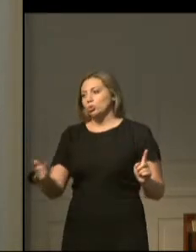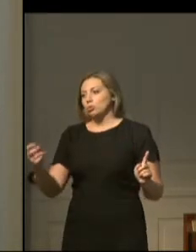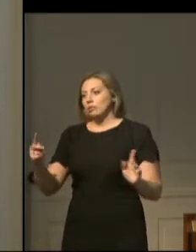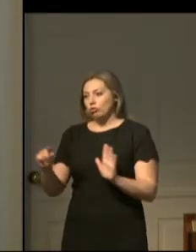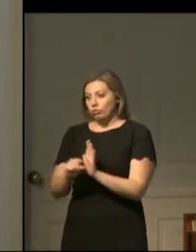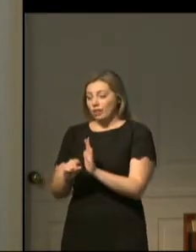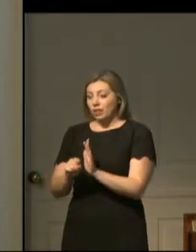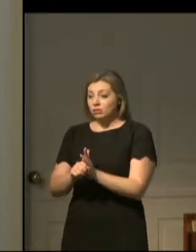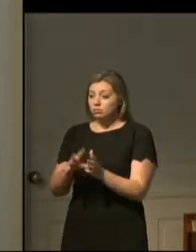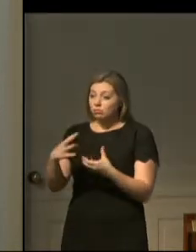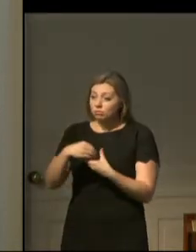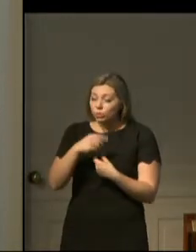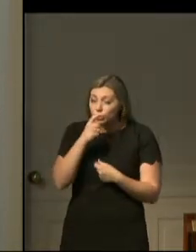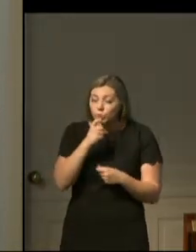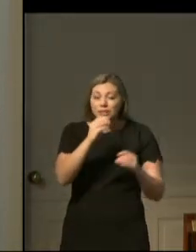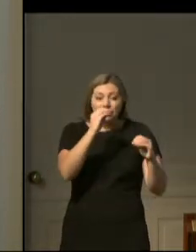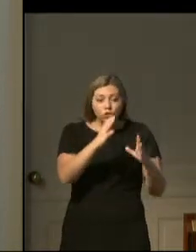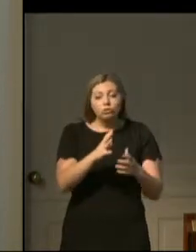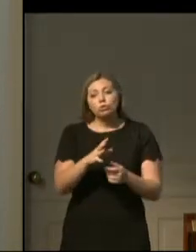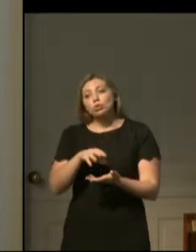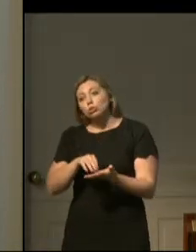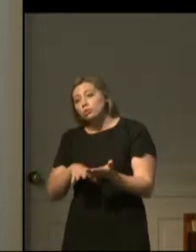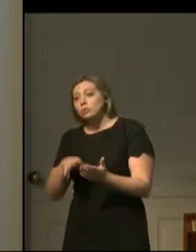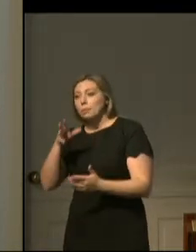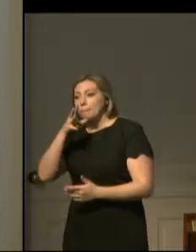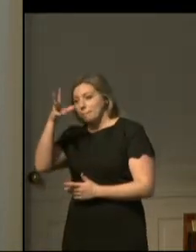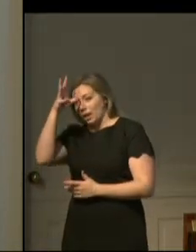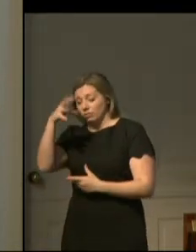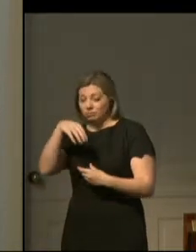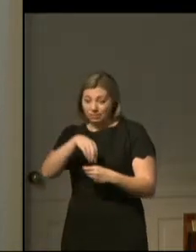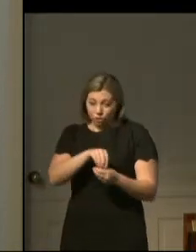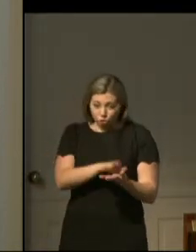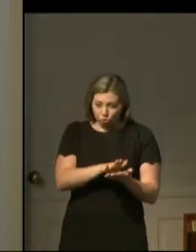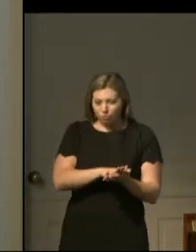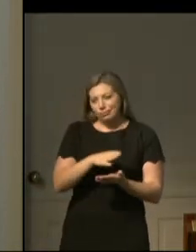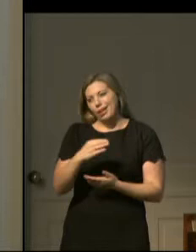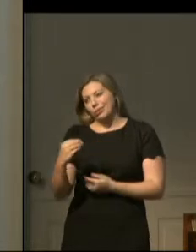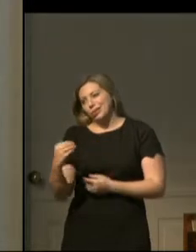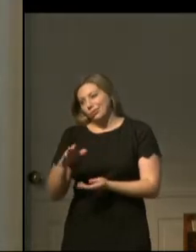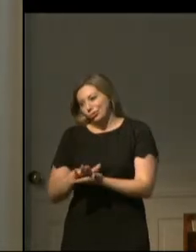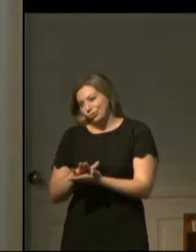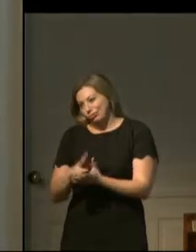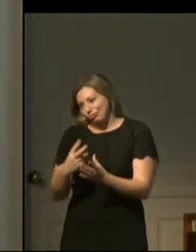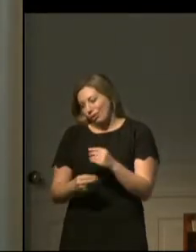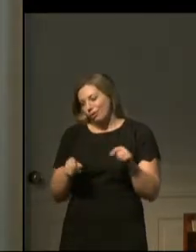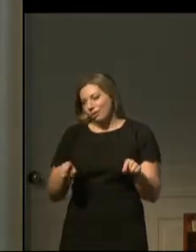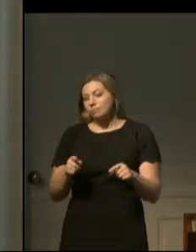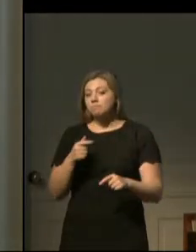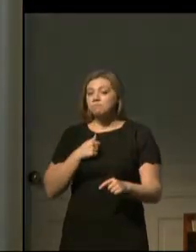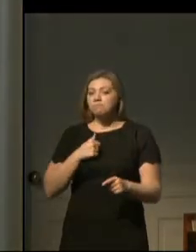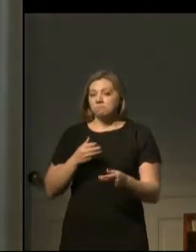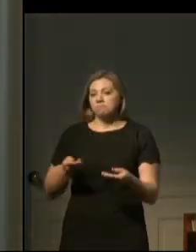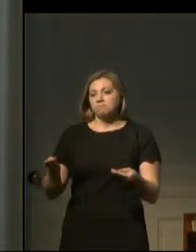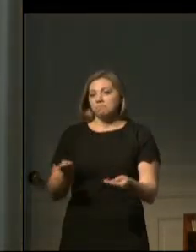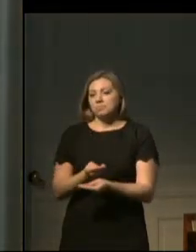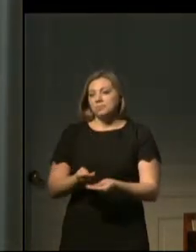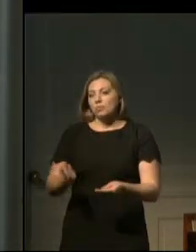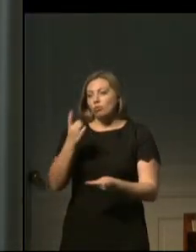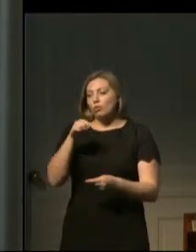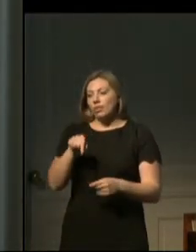teachers, students, parents, both in and out of school. And I'm going to be the facilitator for this